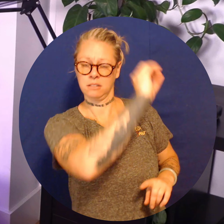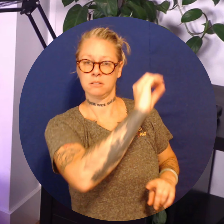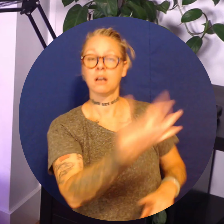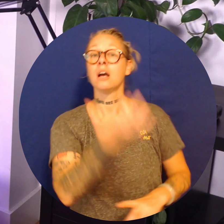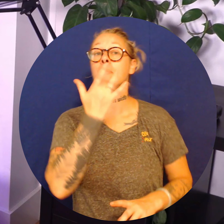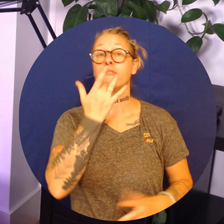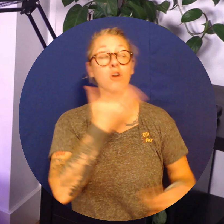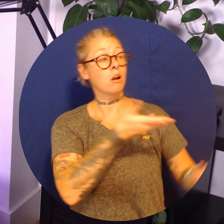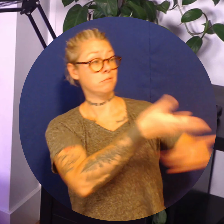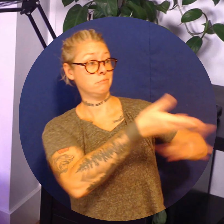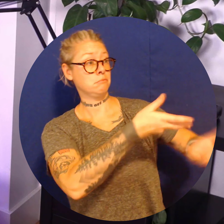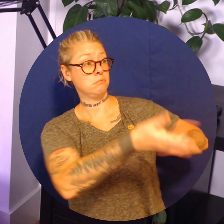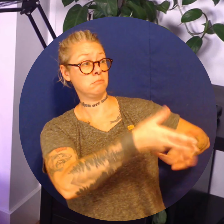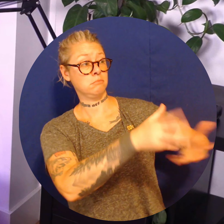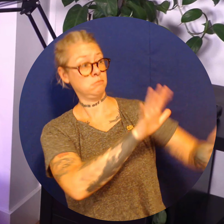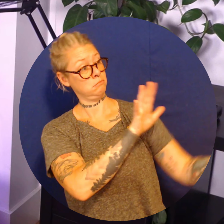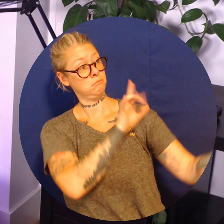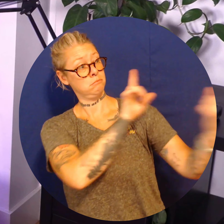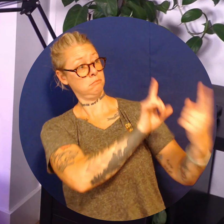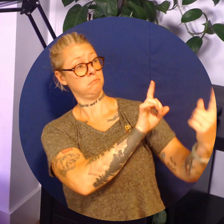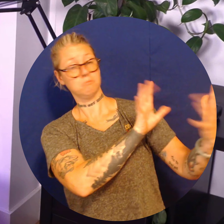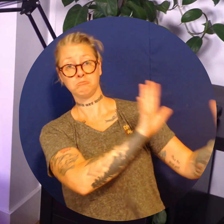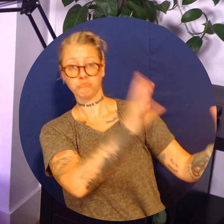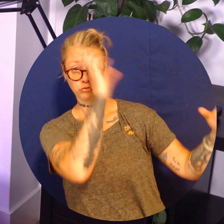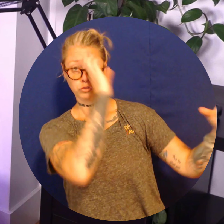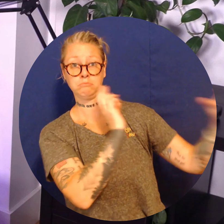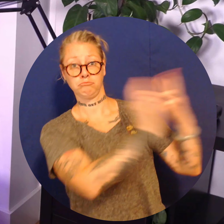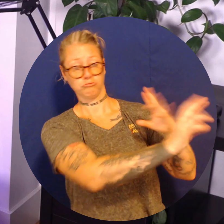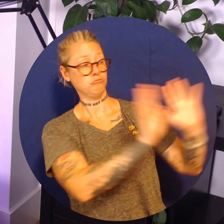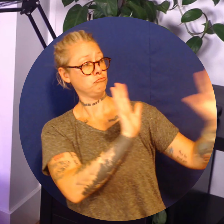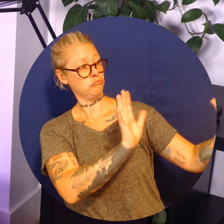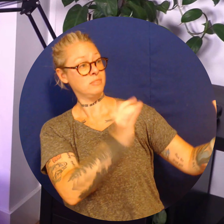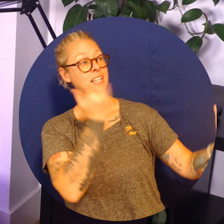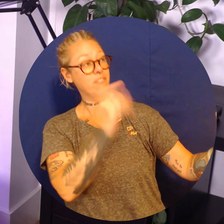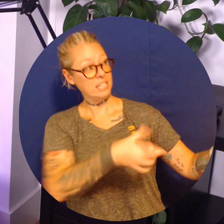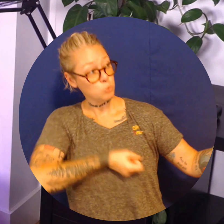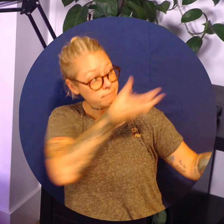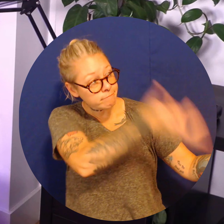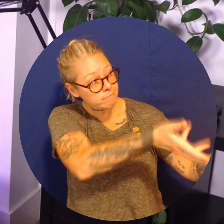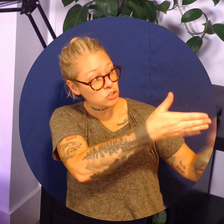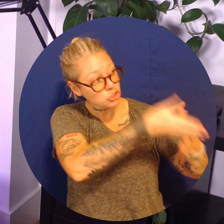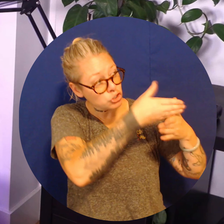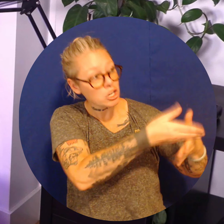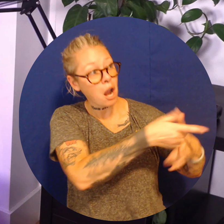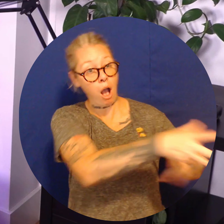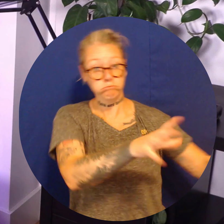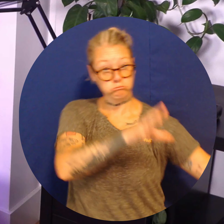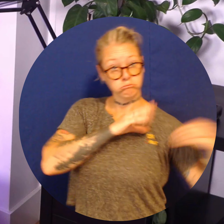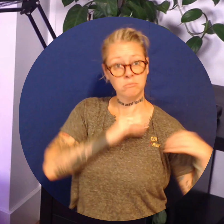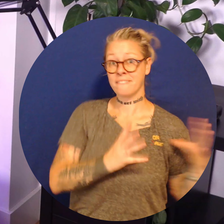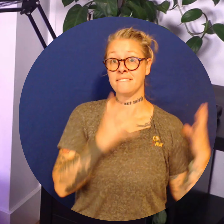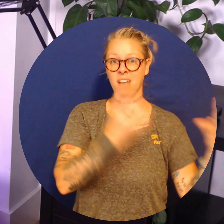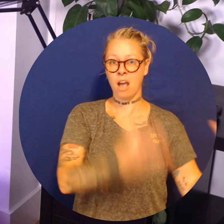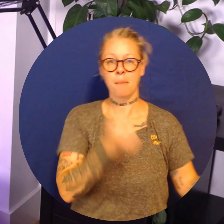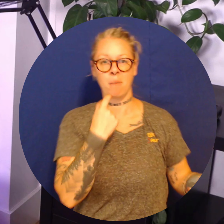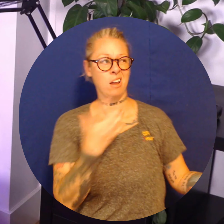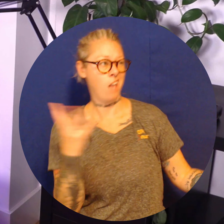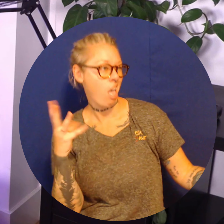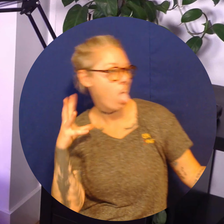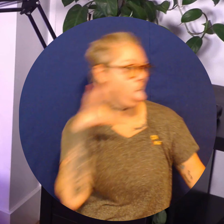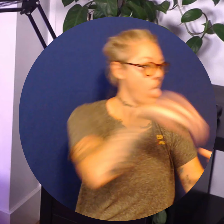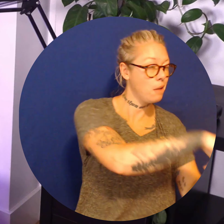that i'm okay to step into space with them and i can respect where they're at and if i feel called to share something that i think will be received then